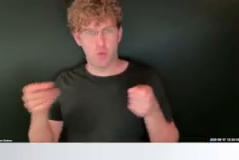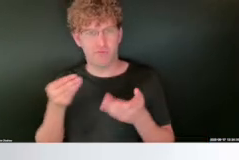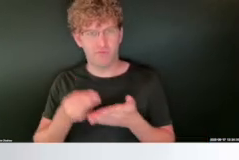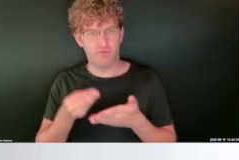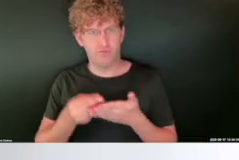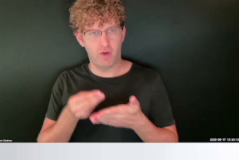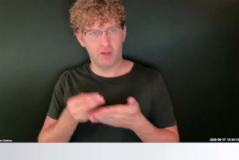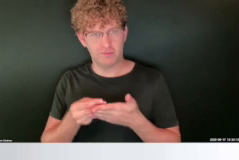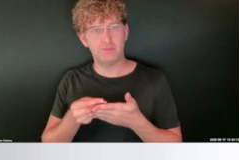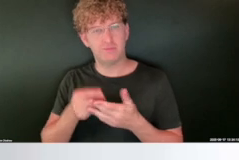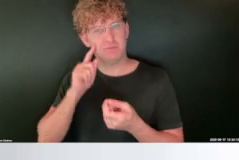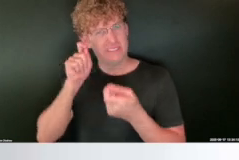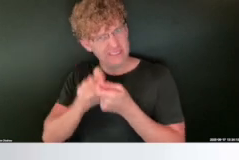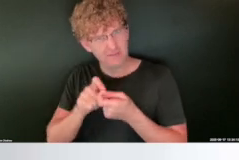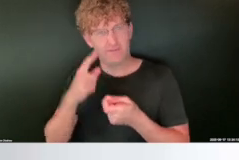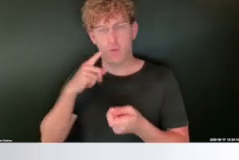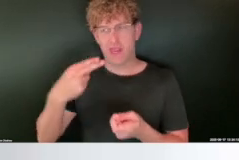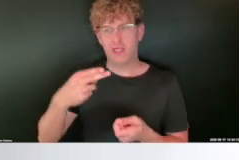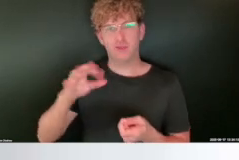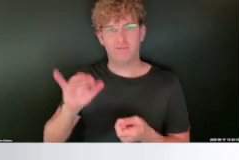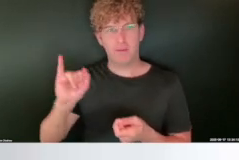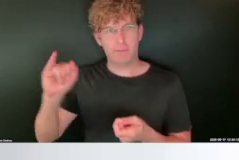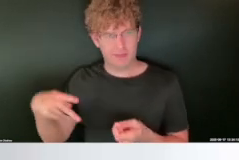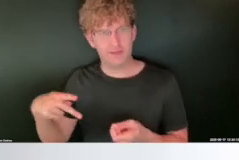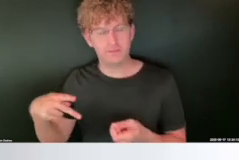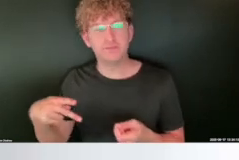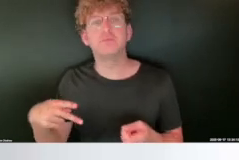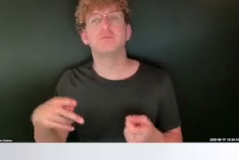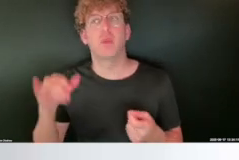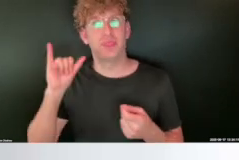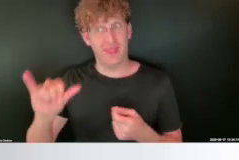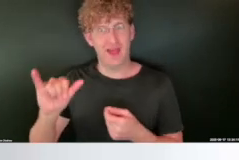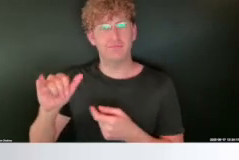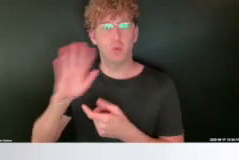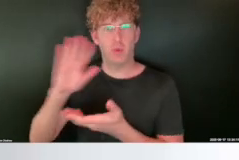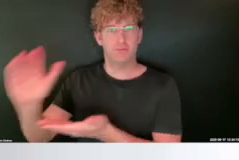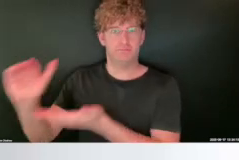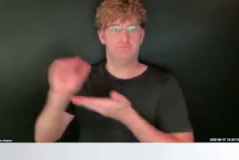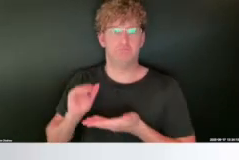yes, HVIP would be receiving that $132 million.